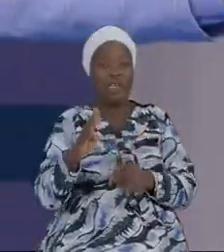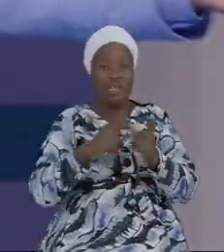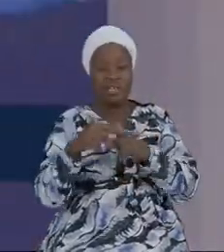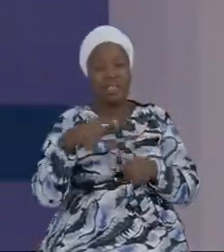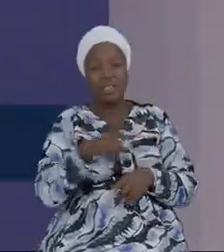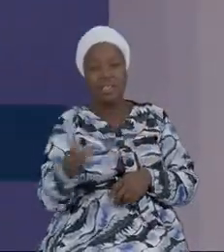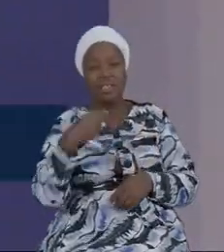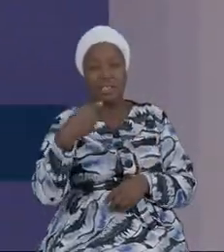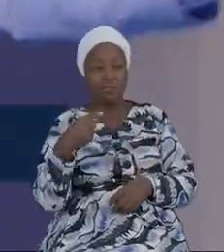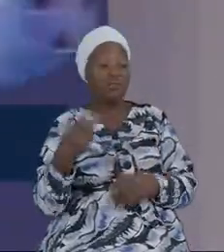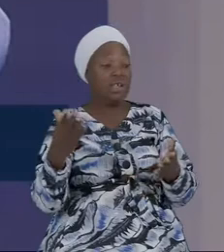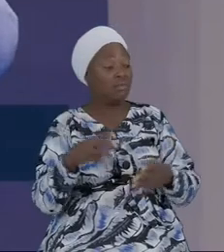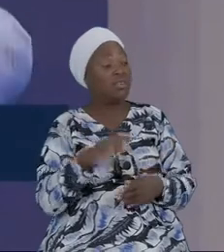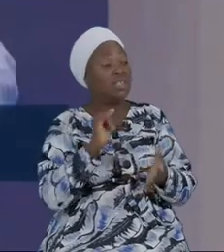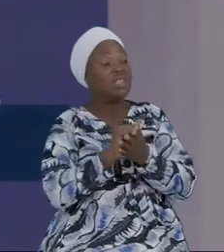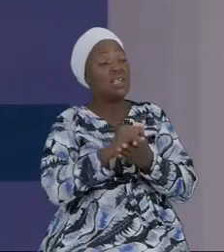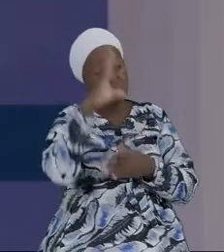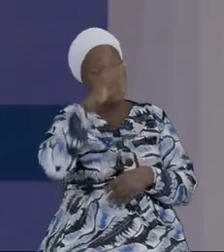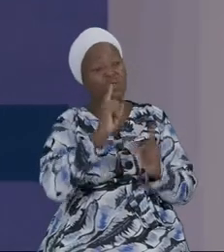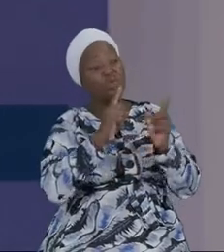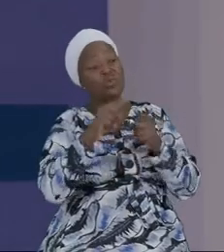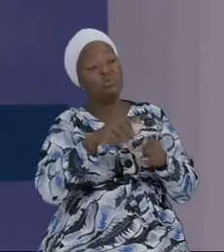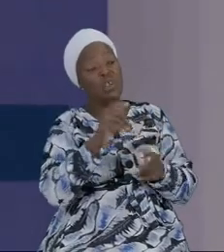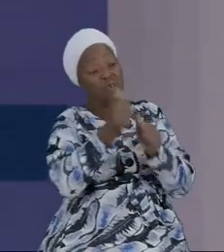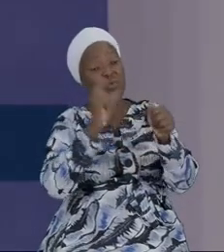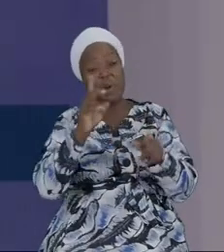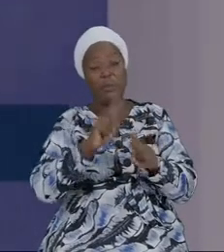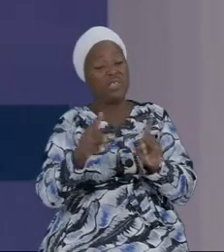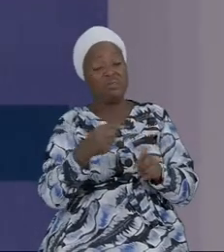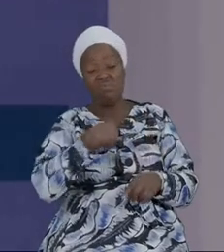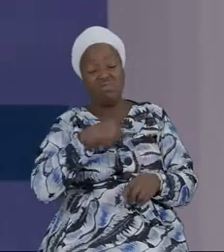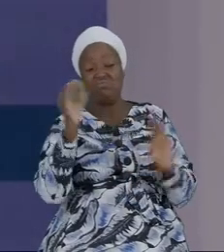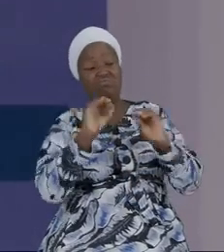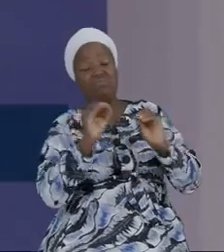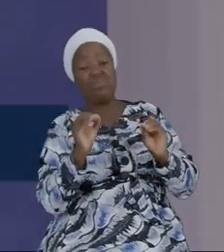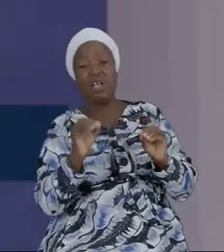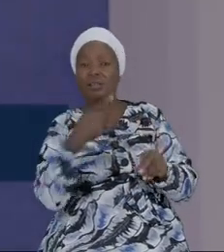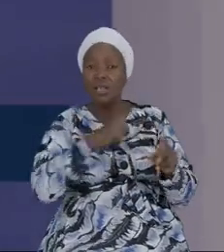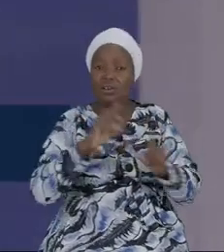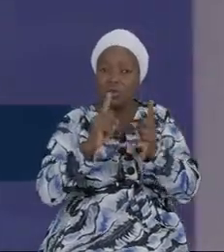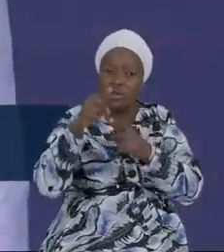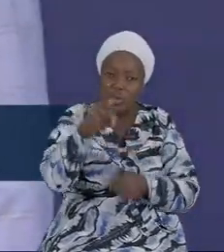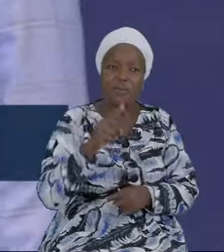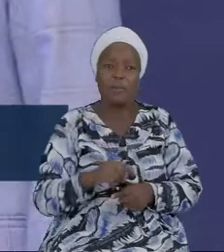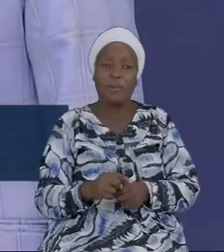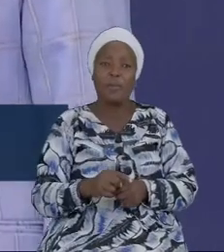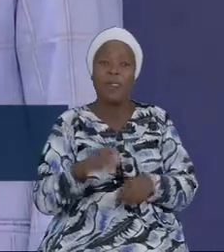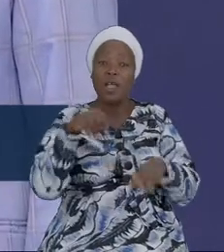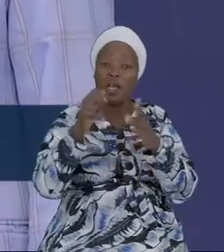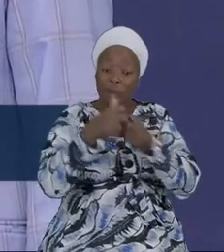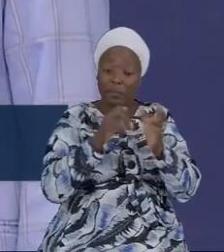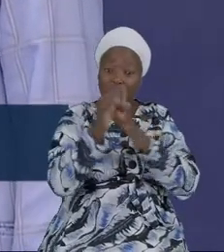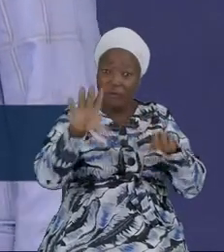say it's talking to everybody except themselves. The Lord is talking to you. In the predicament you